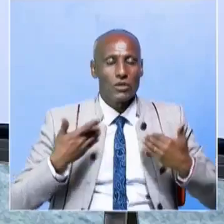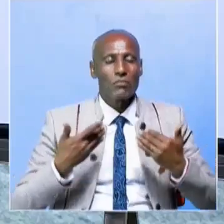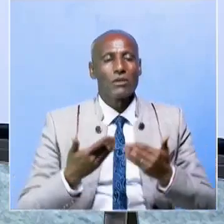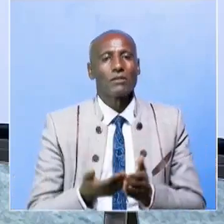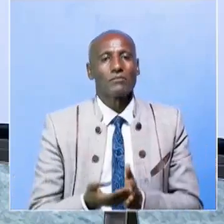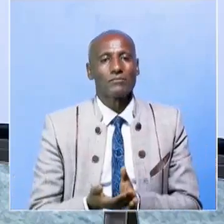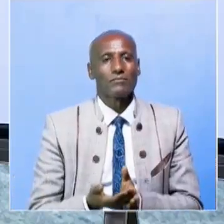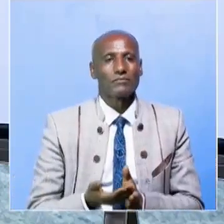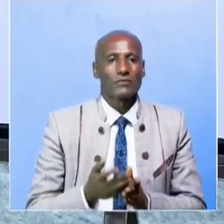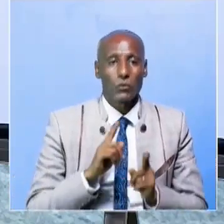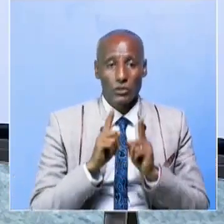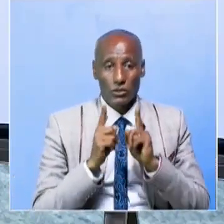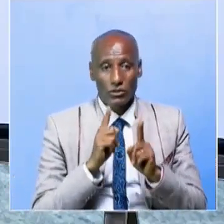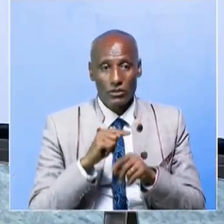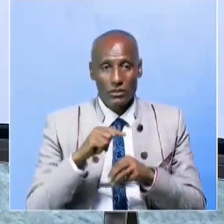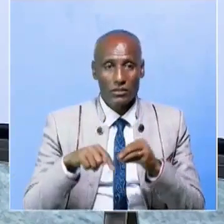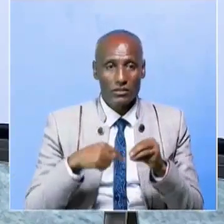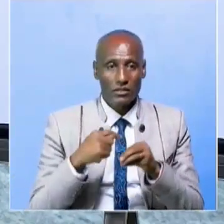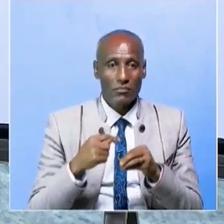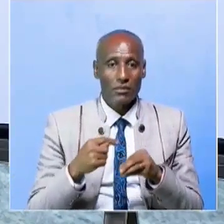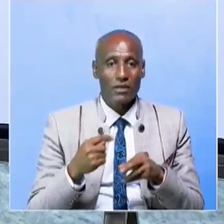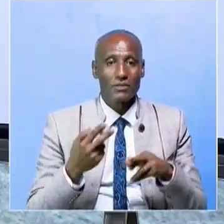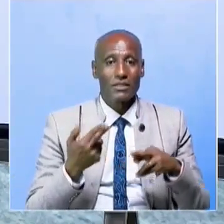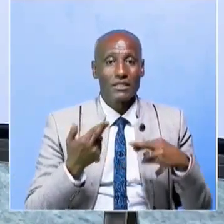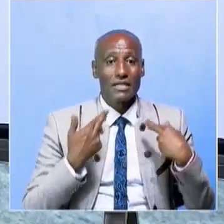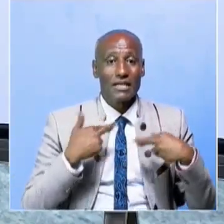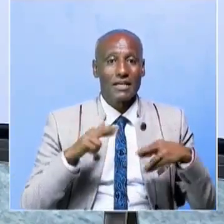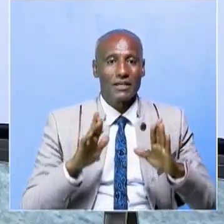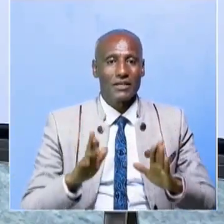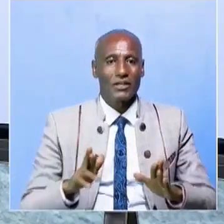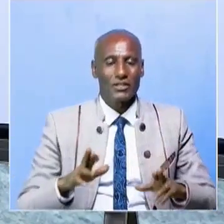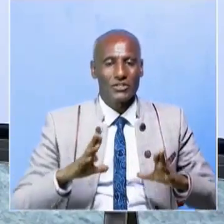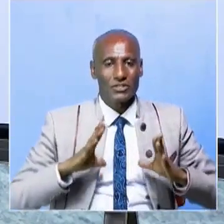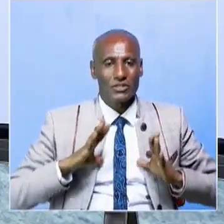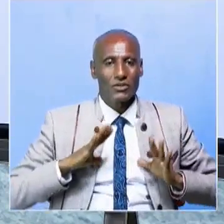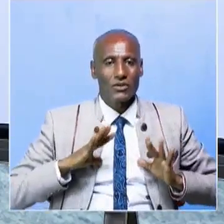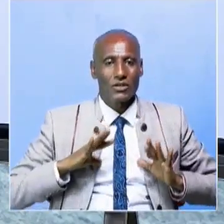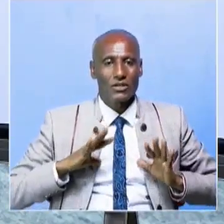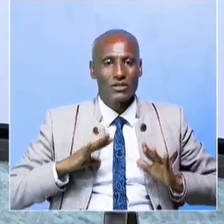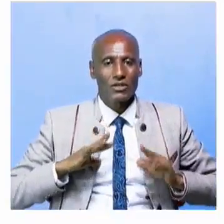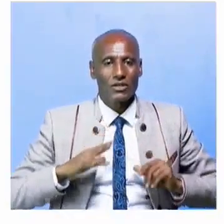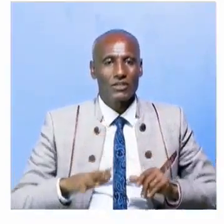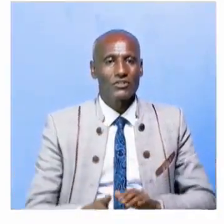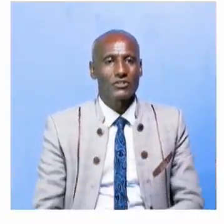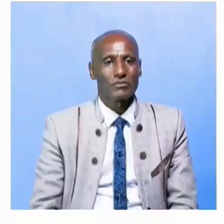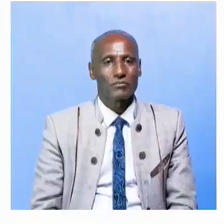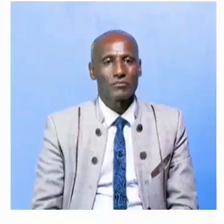enjoyable, we talked about recreation, right? So the